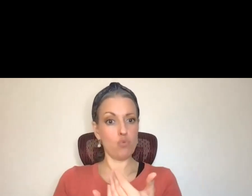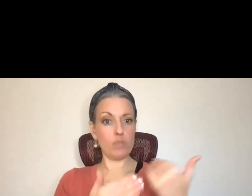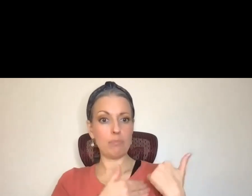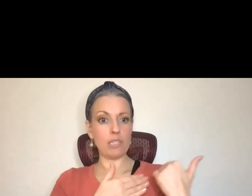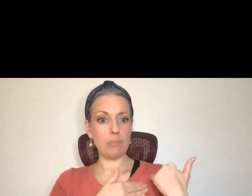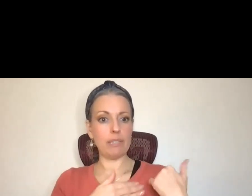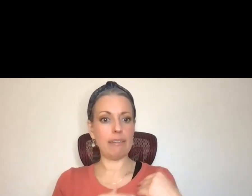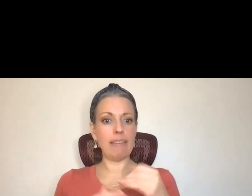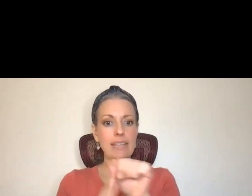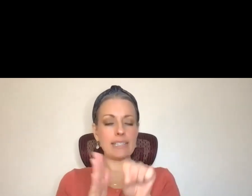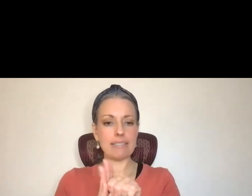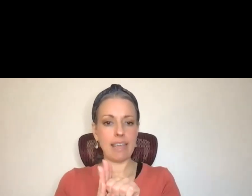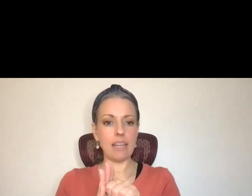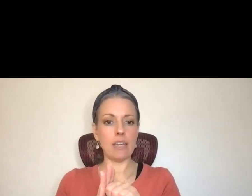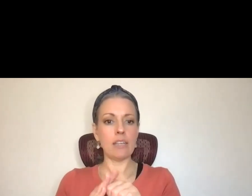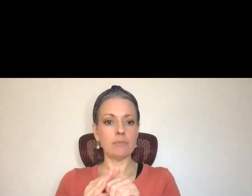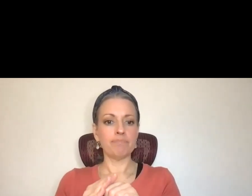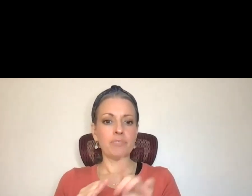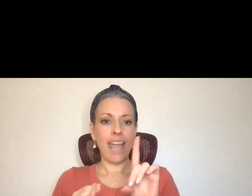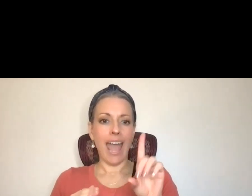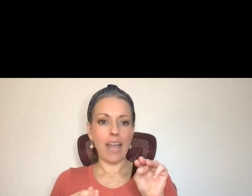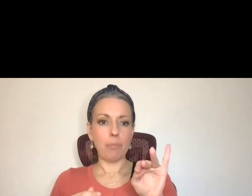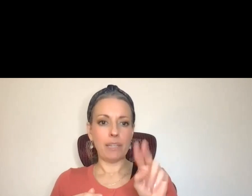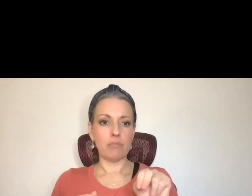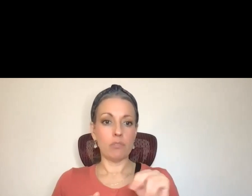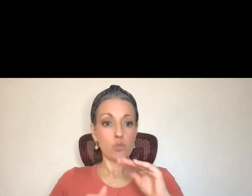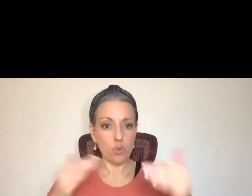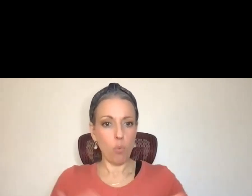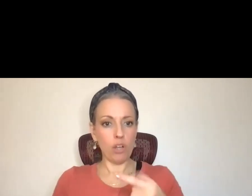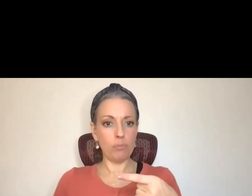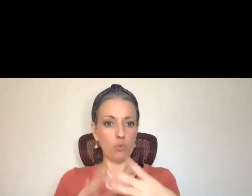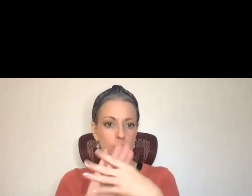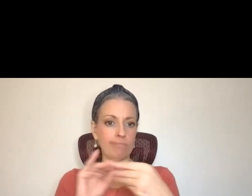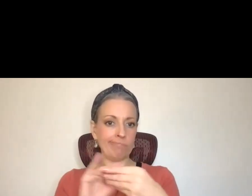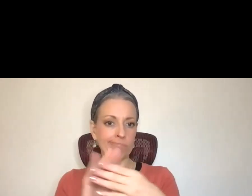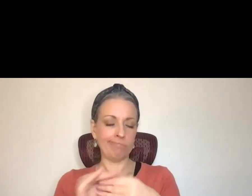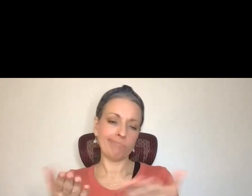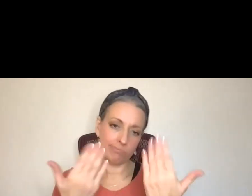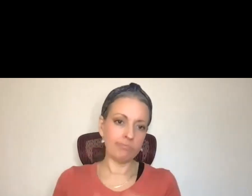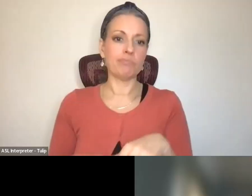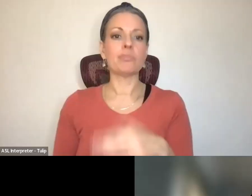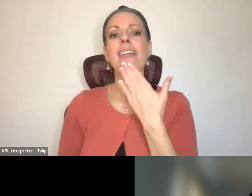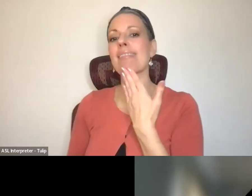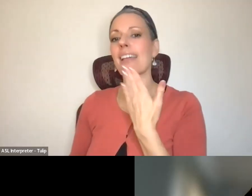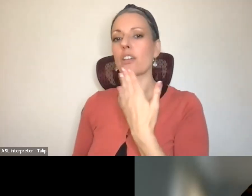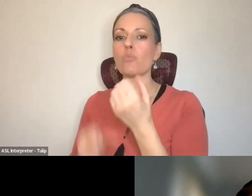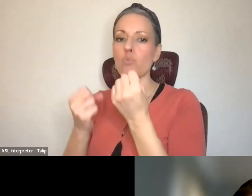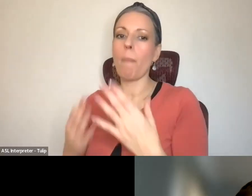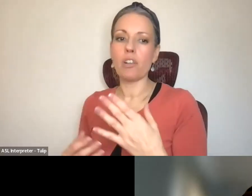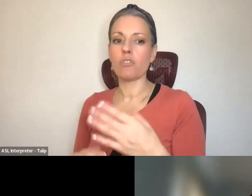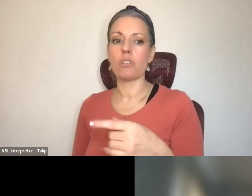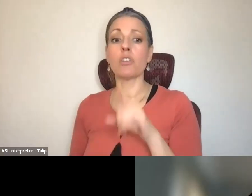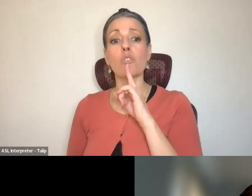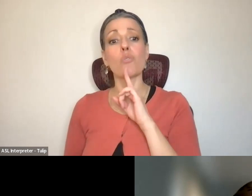APS administrator, and would welcome your comments on this issue as well. Yeah, thank you so much. This is just such